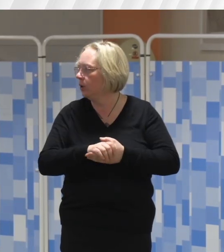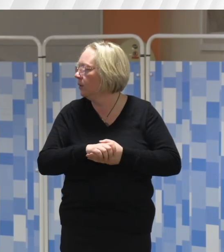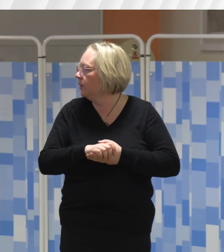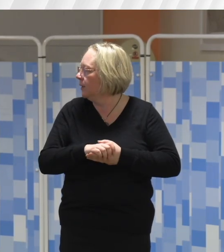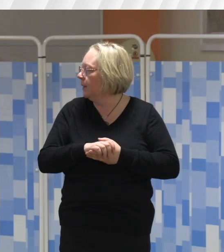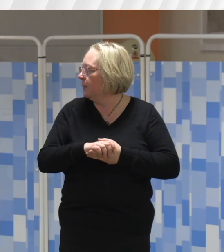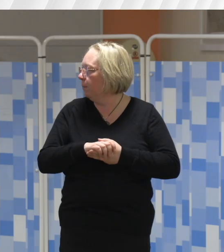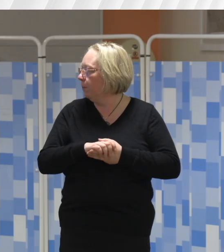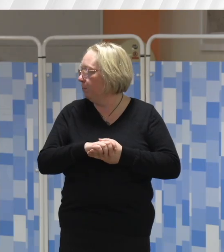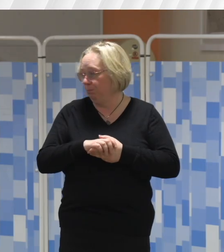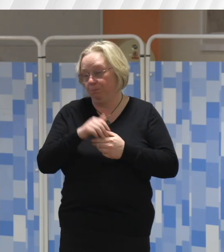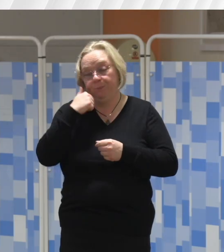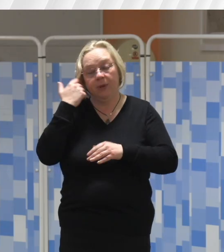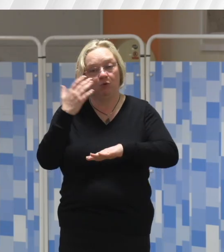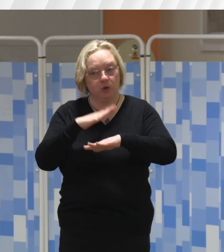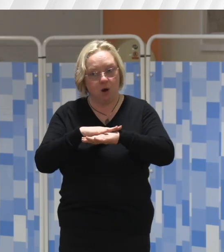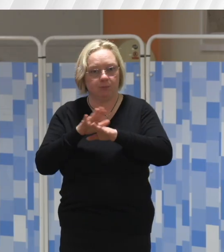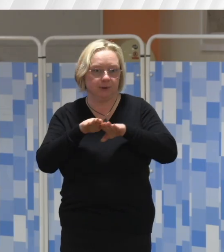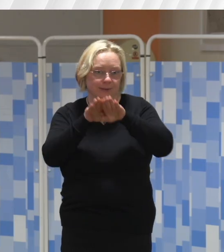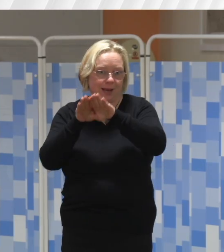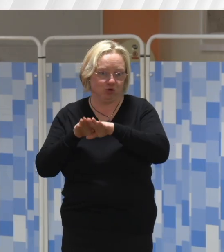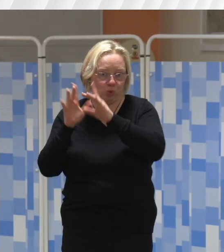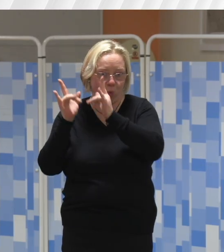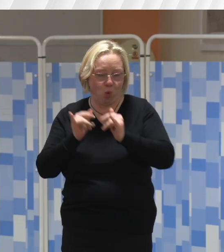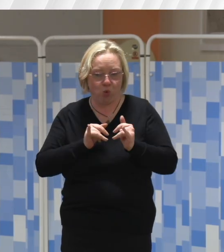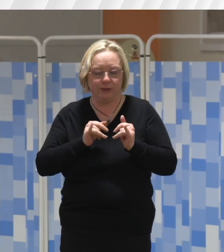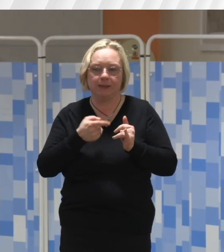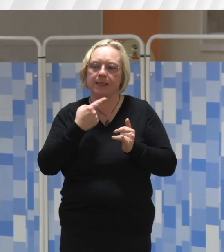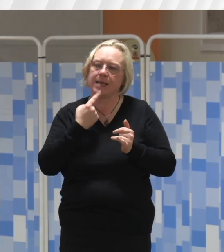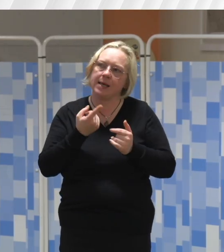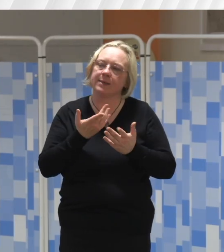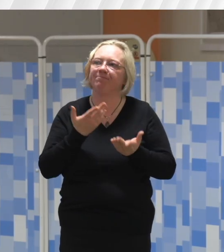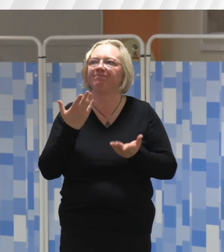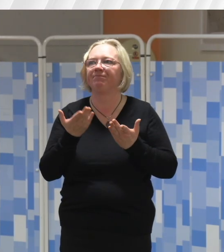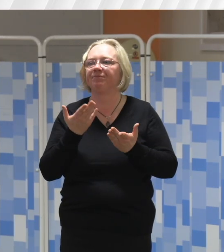every time the national audit's been done, it shows that something like